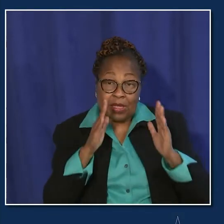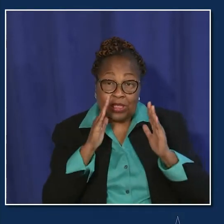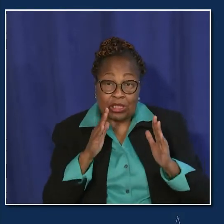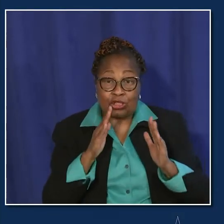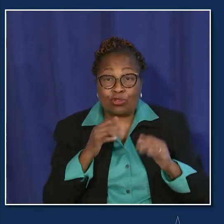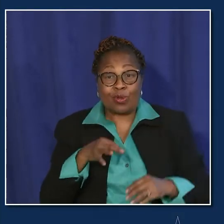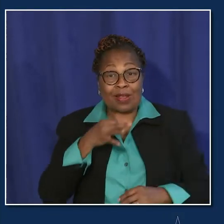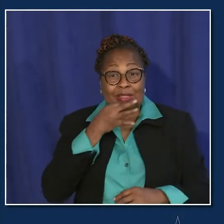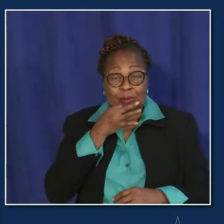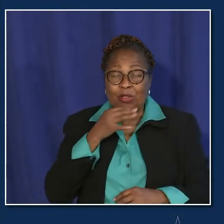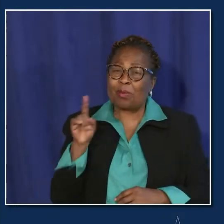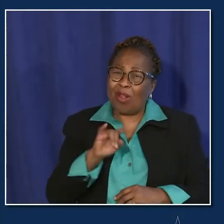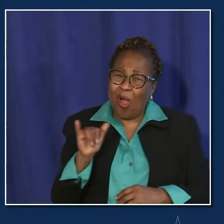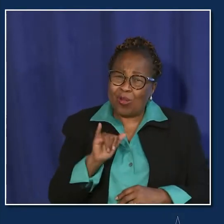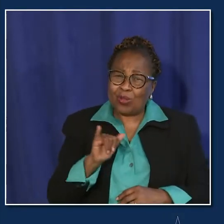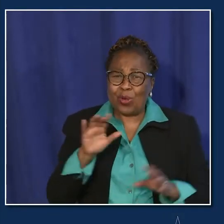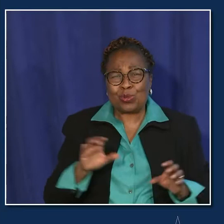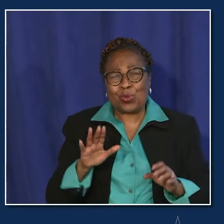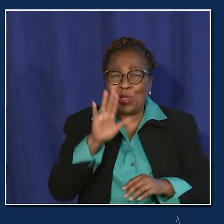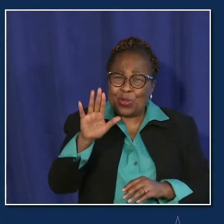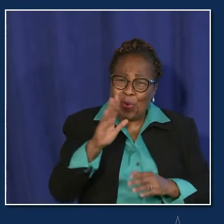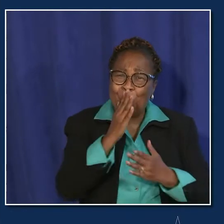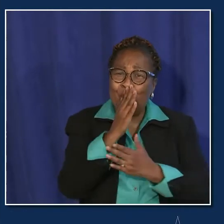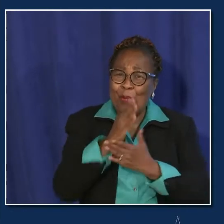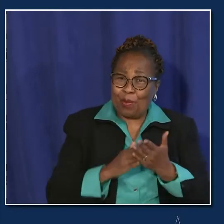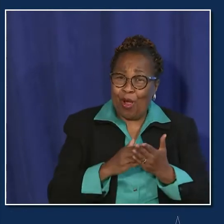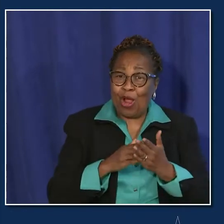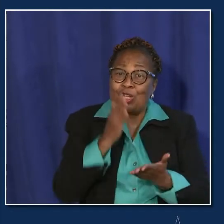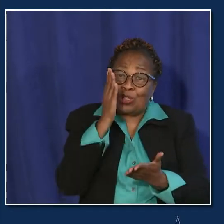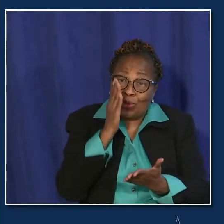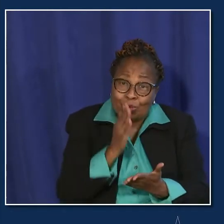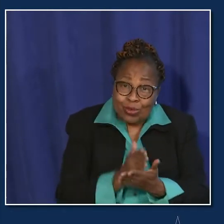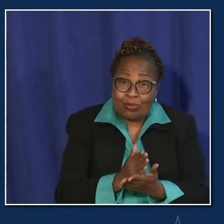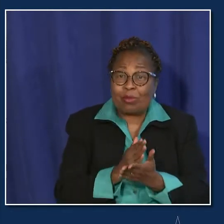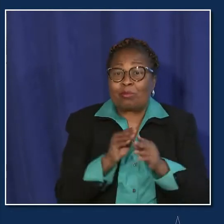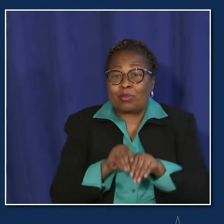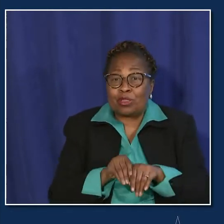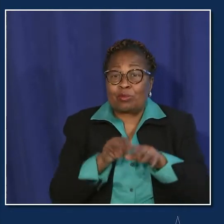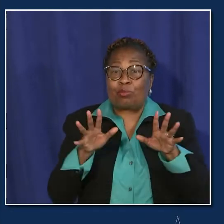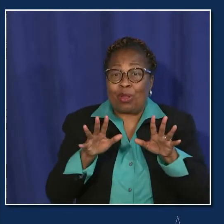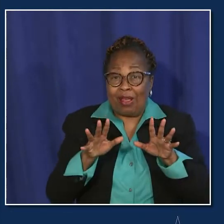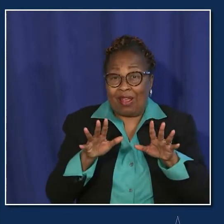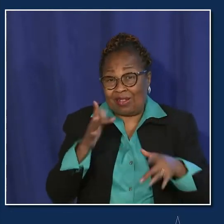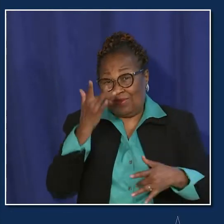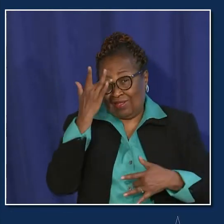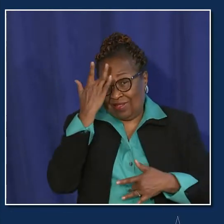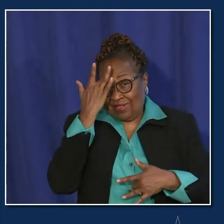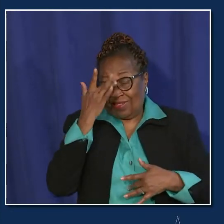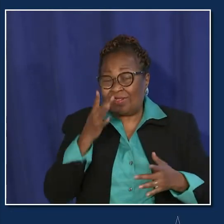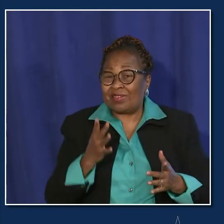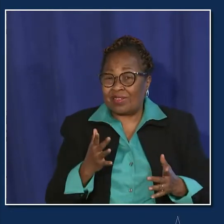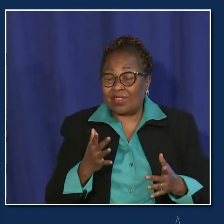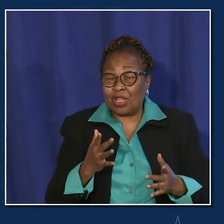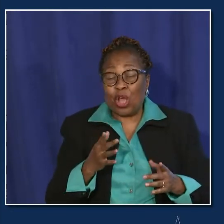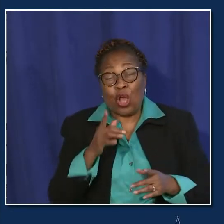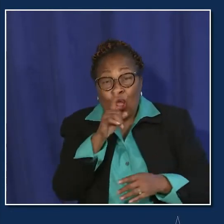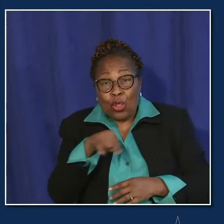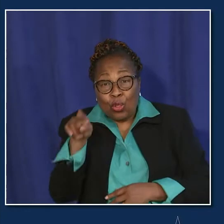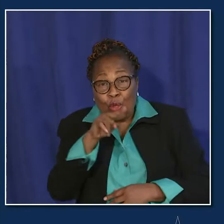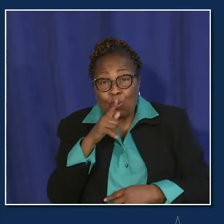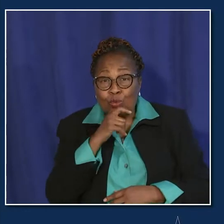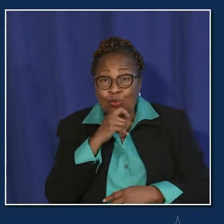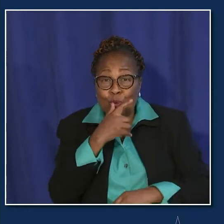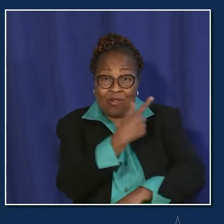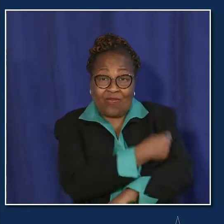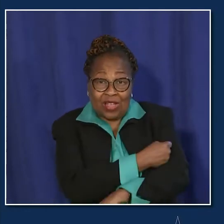also stepping up and doing your part to slow the spread of this deadly virus. Unvaccinated folks,